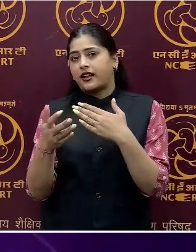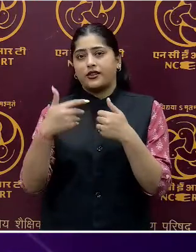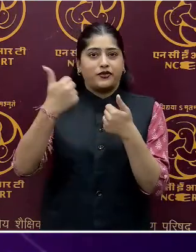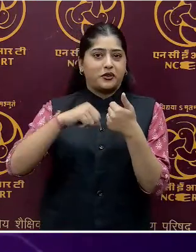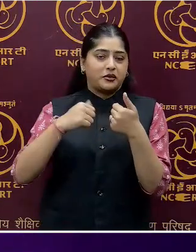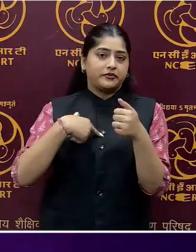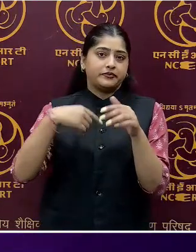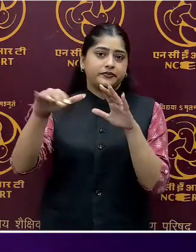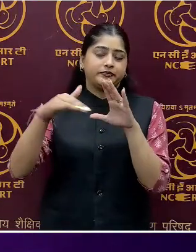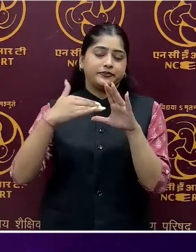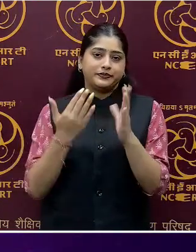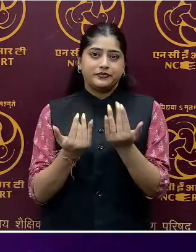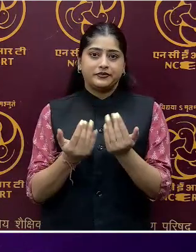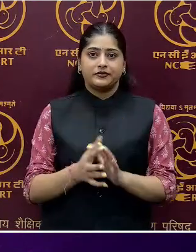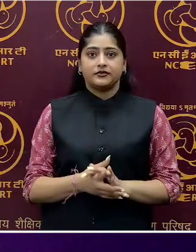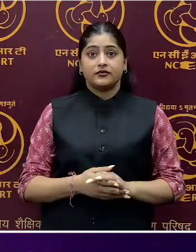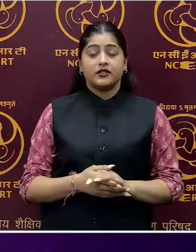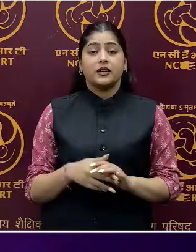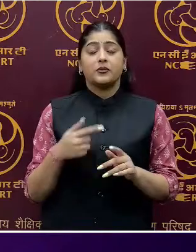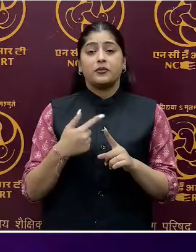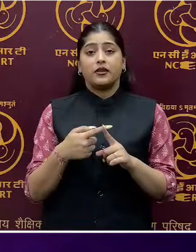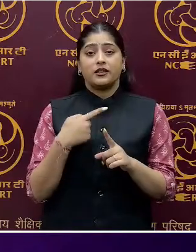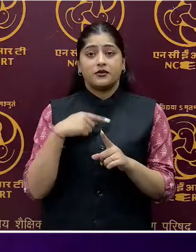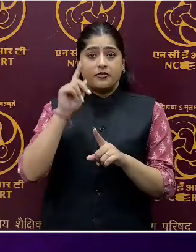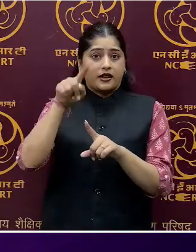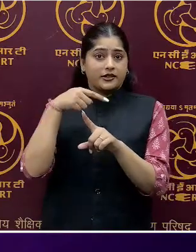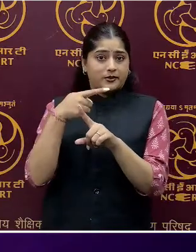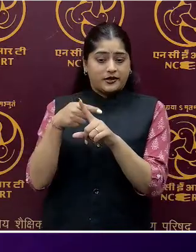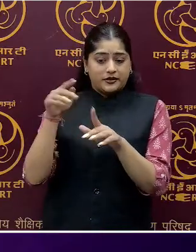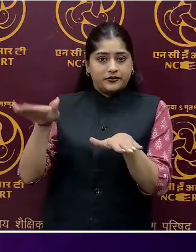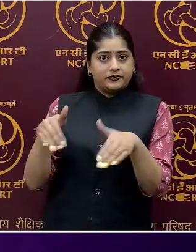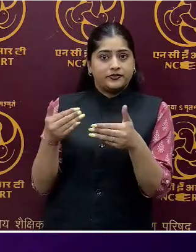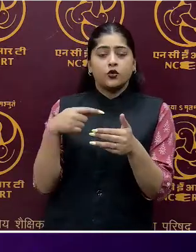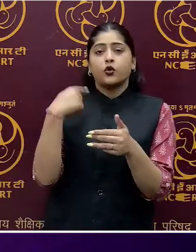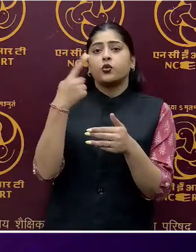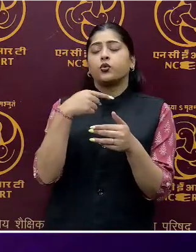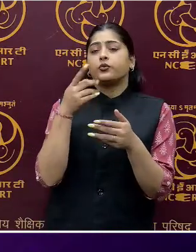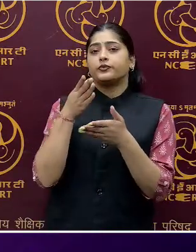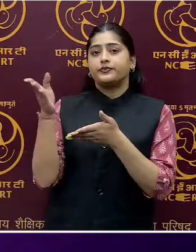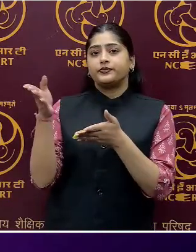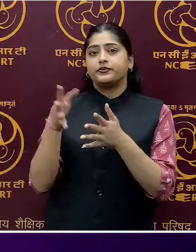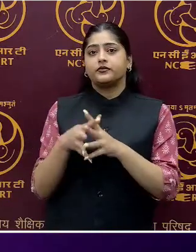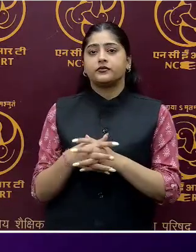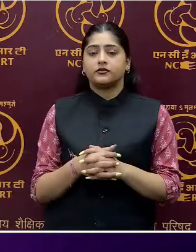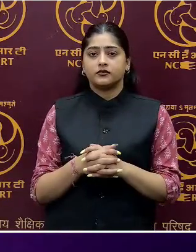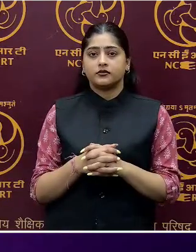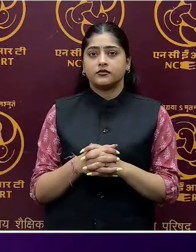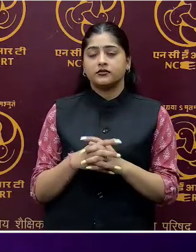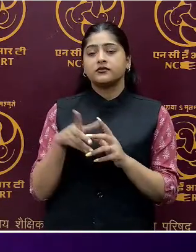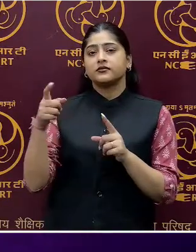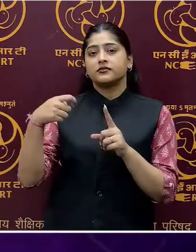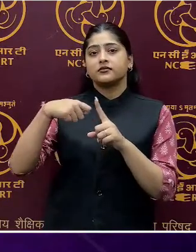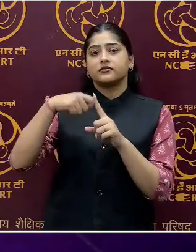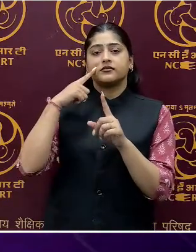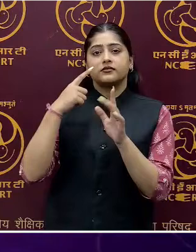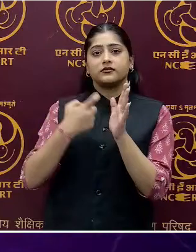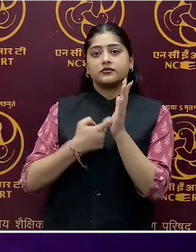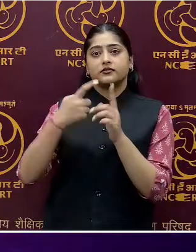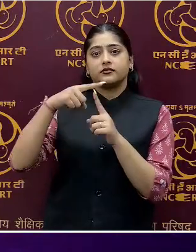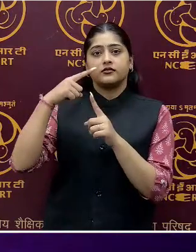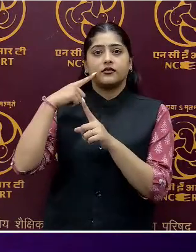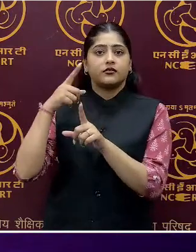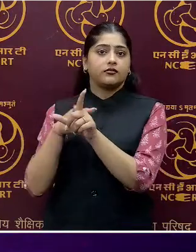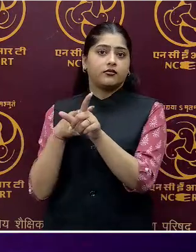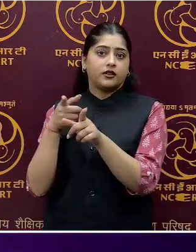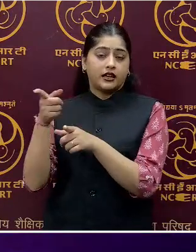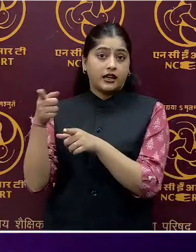it's time for me to introduce you all to my expert for the session. So please join me in welcoming Miss Kirti Yadav. Ma'am is assistant